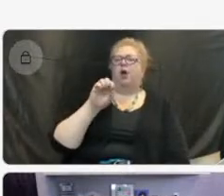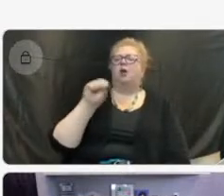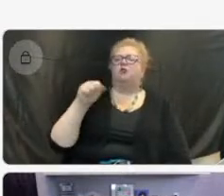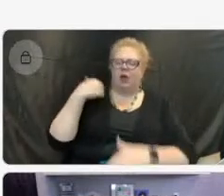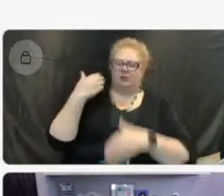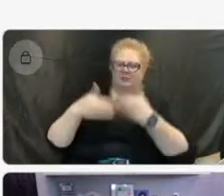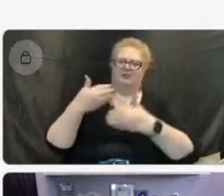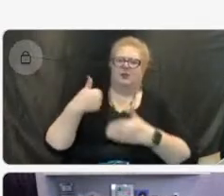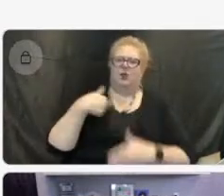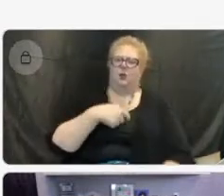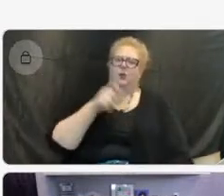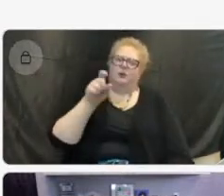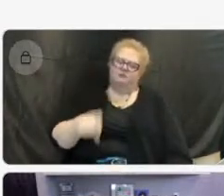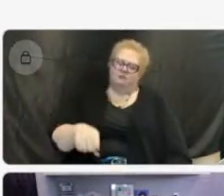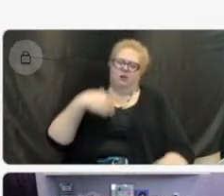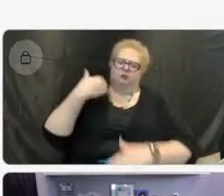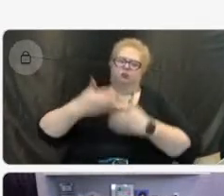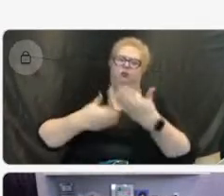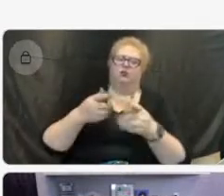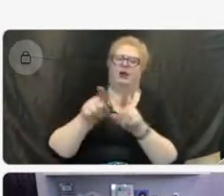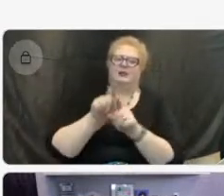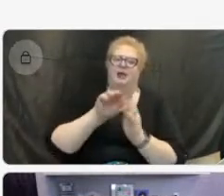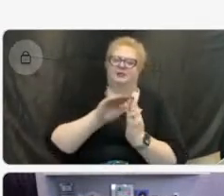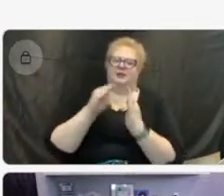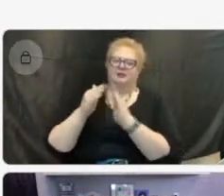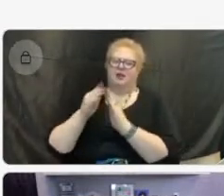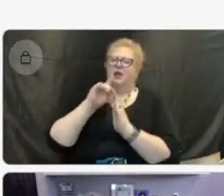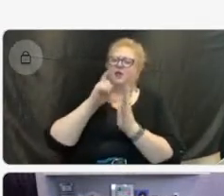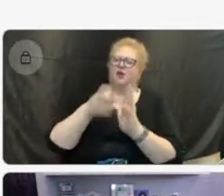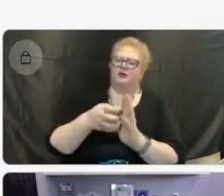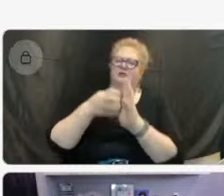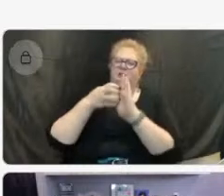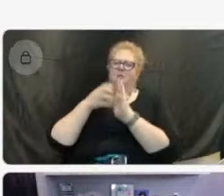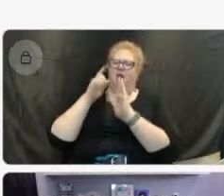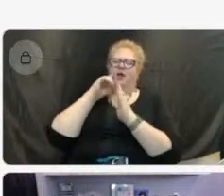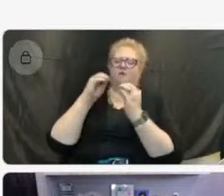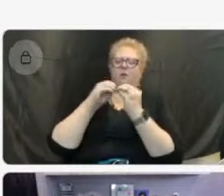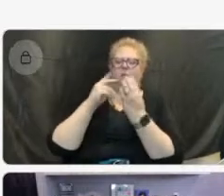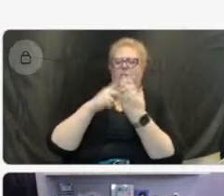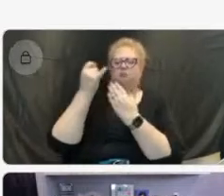city, and there's demand for these projects out west. And as long as demand is there,